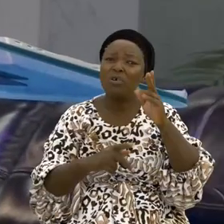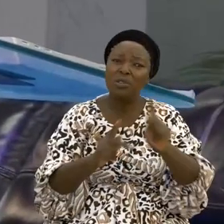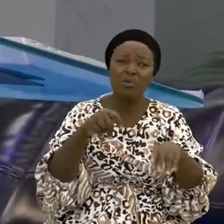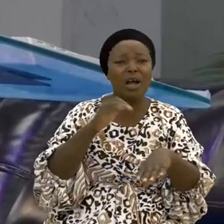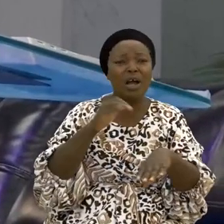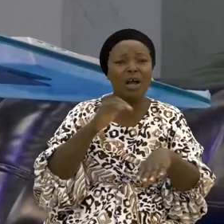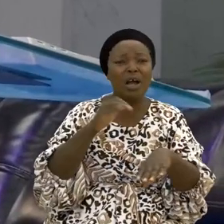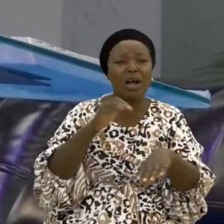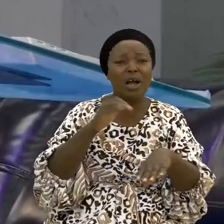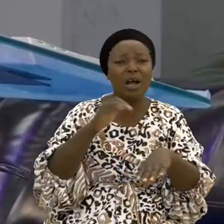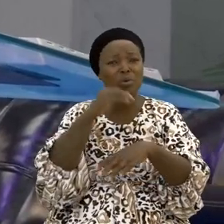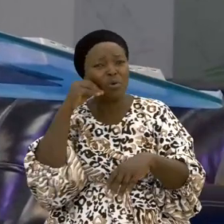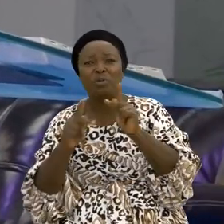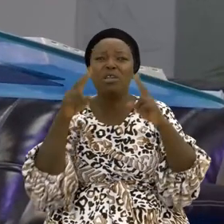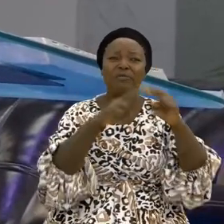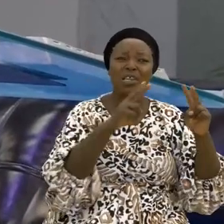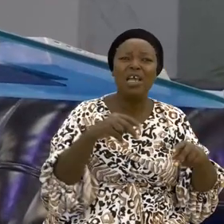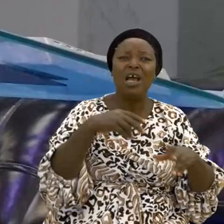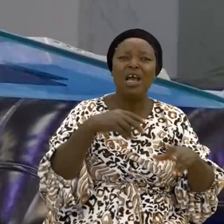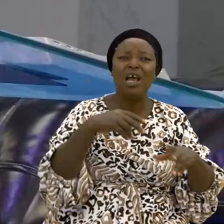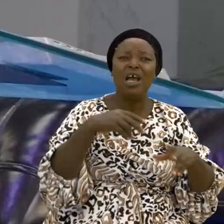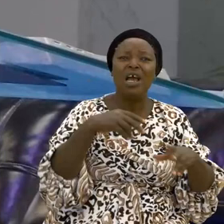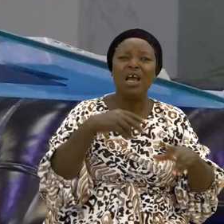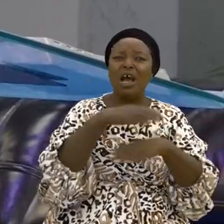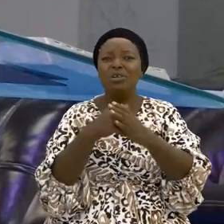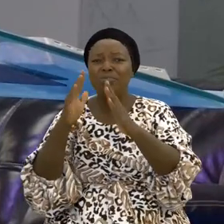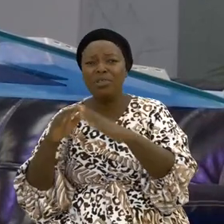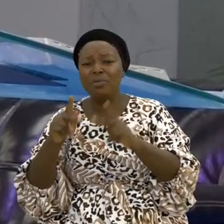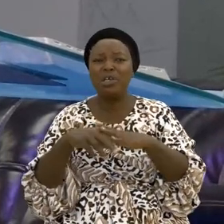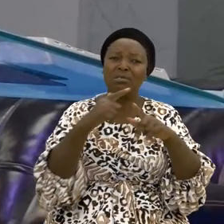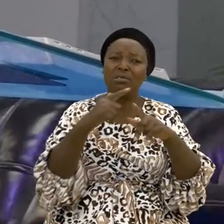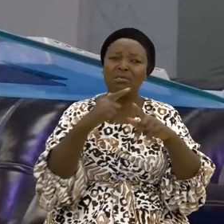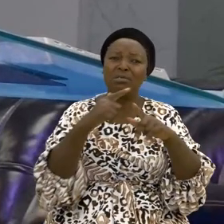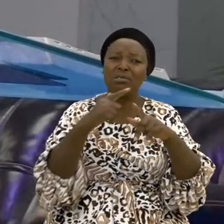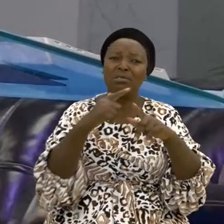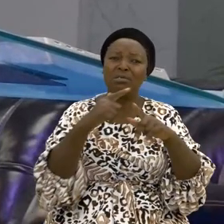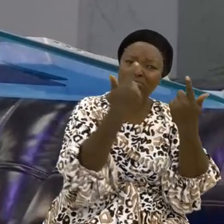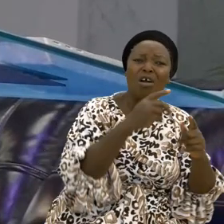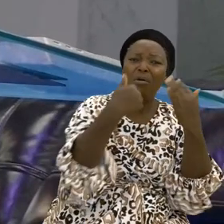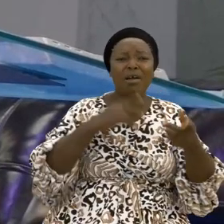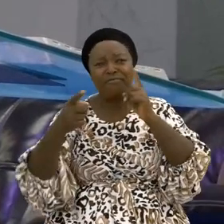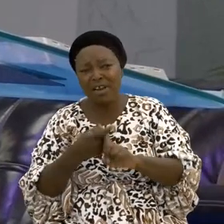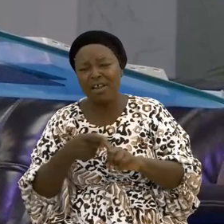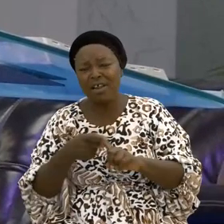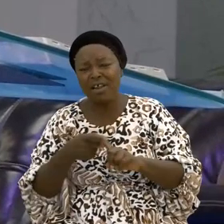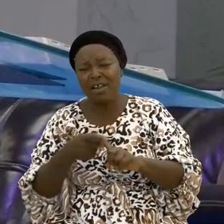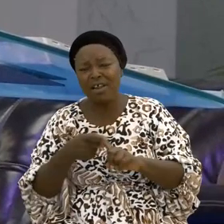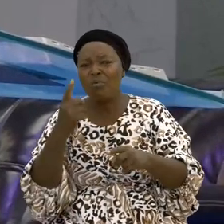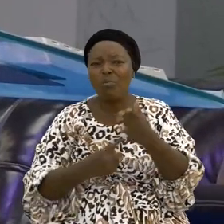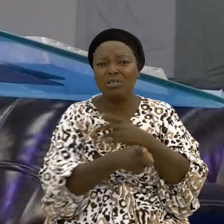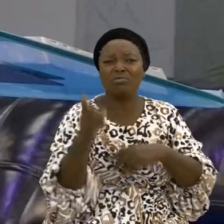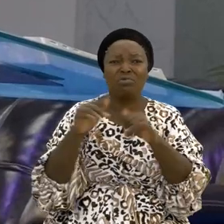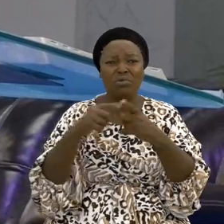the village, what people in the cult, what people in the gang, what they will say and what they will do to me. Once you